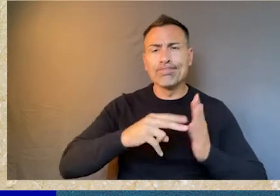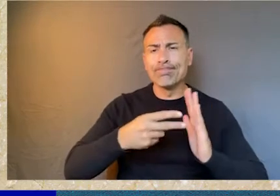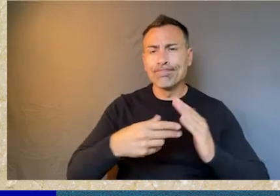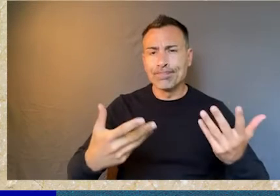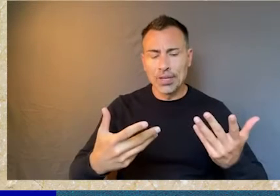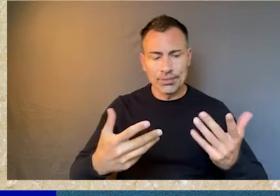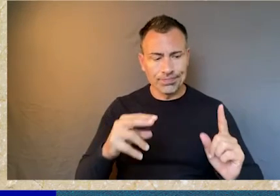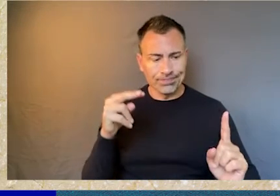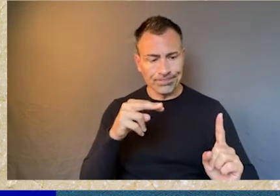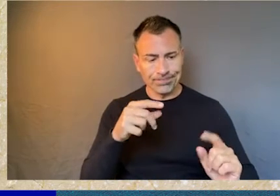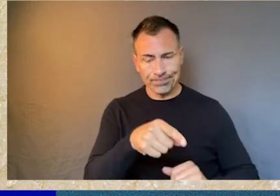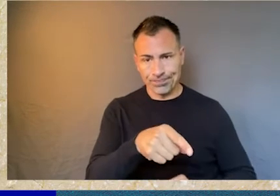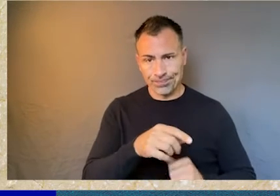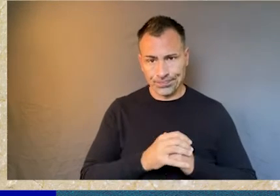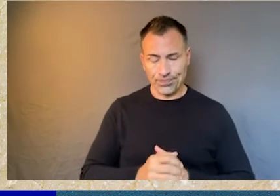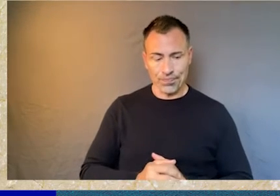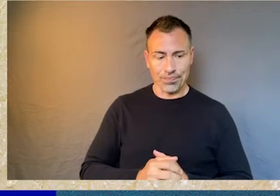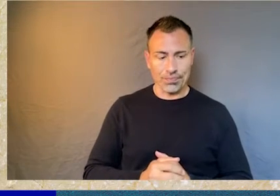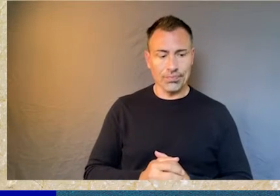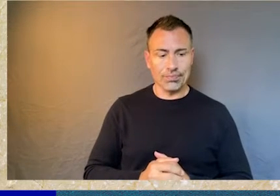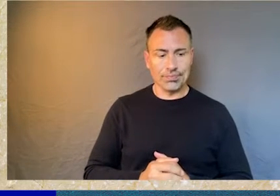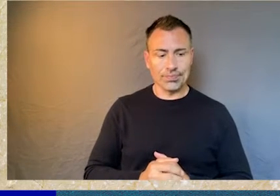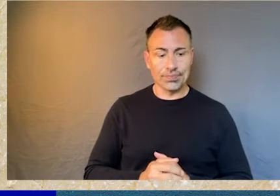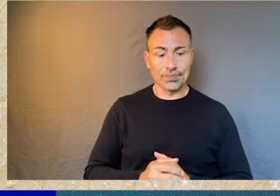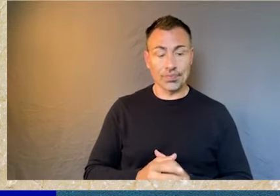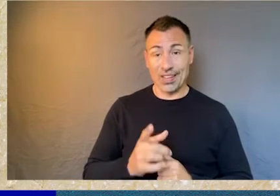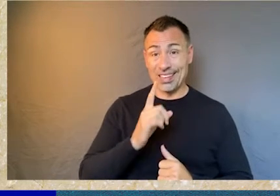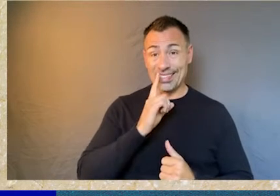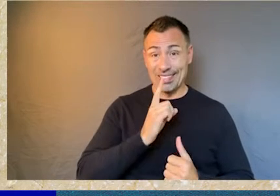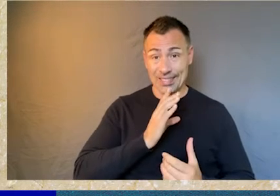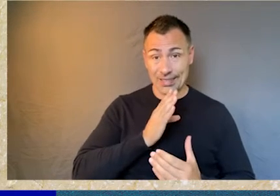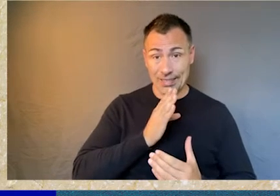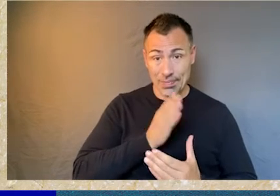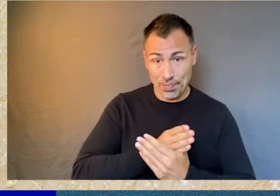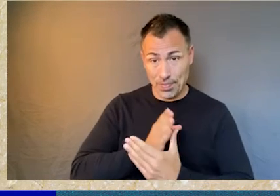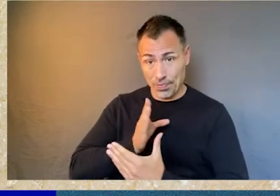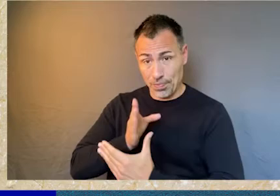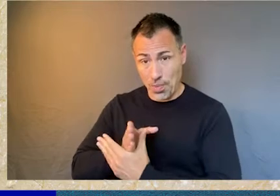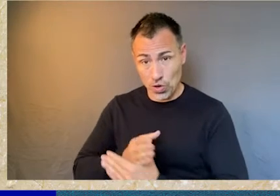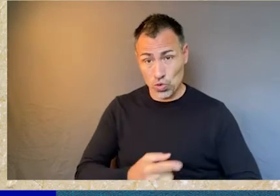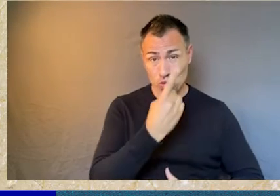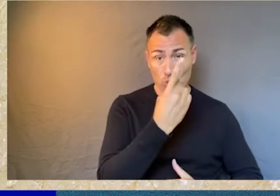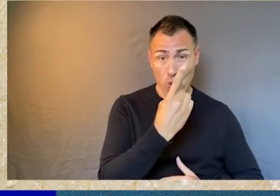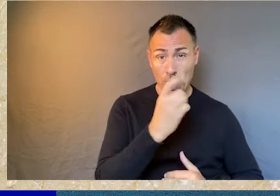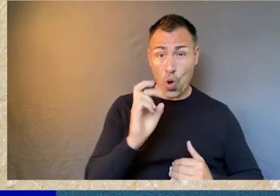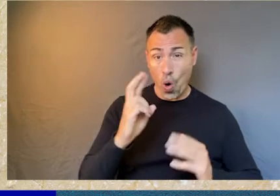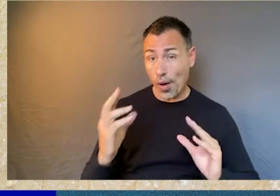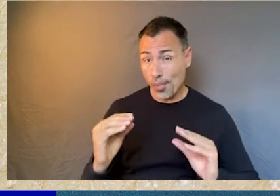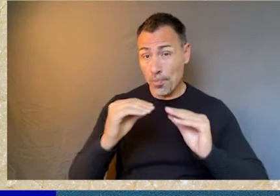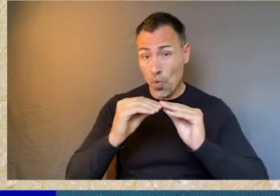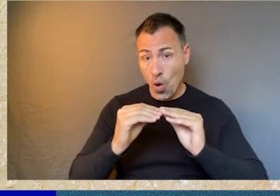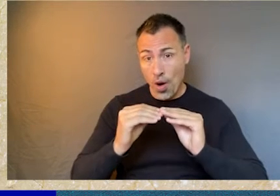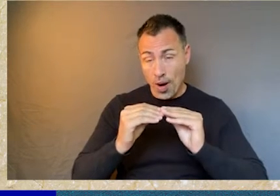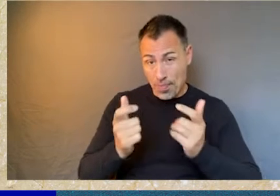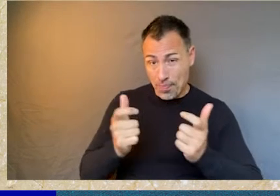disability, it's an impairment to one or more major life activities that last longer than 6 months. So if